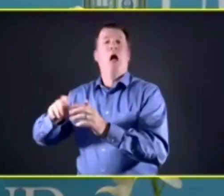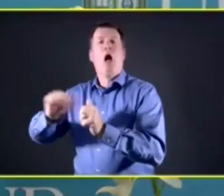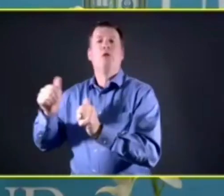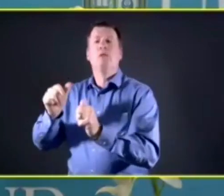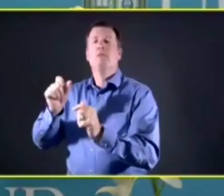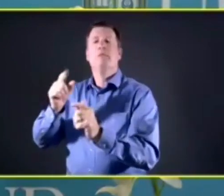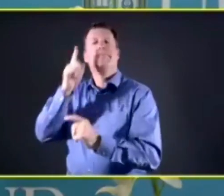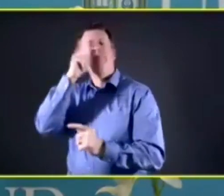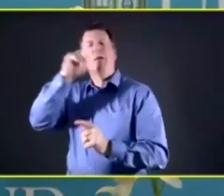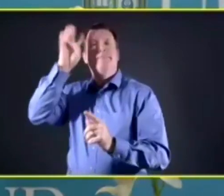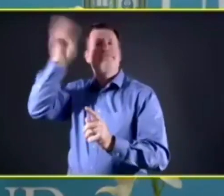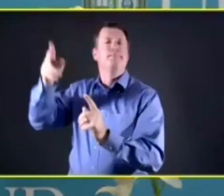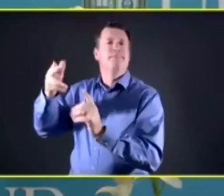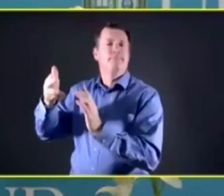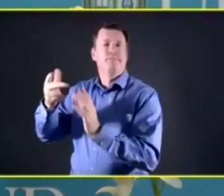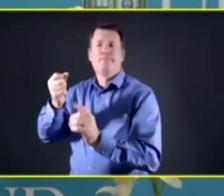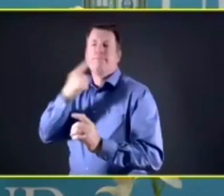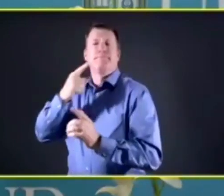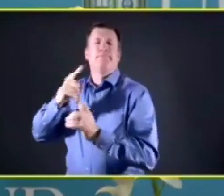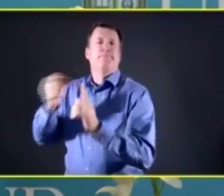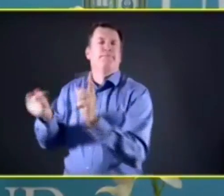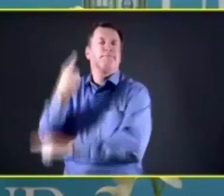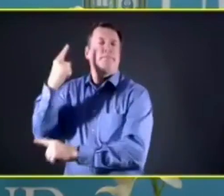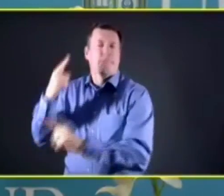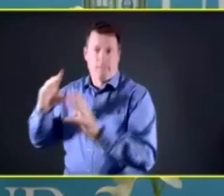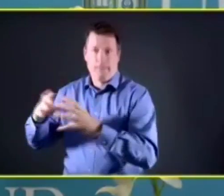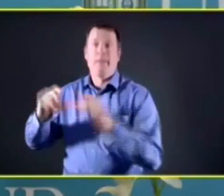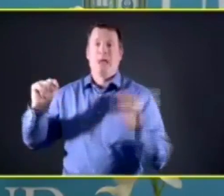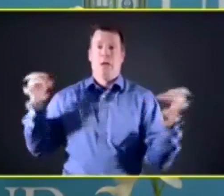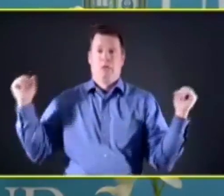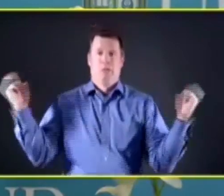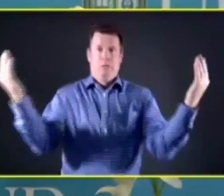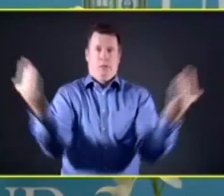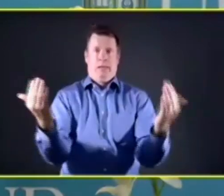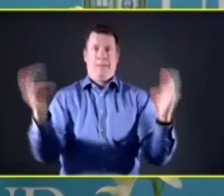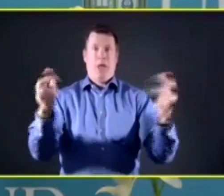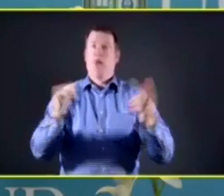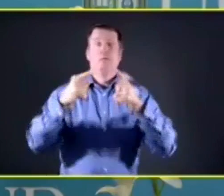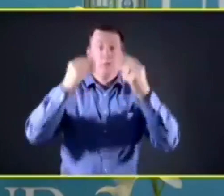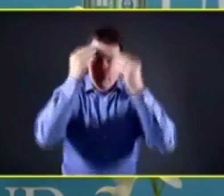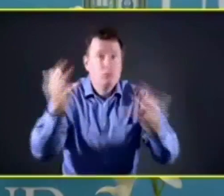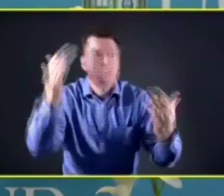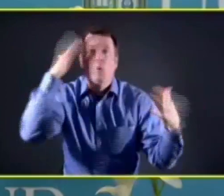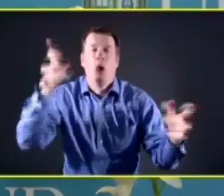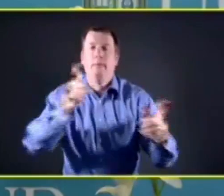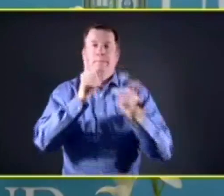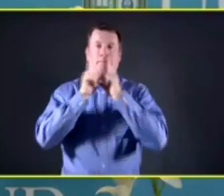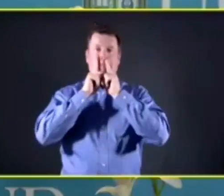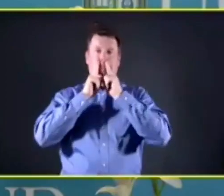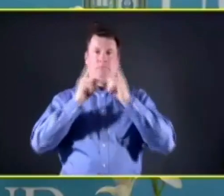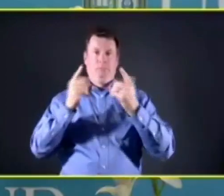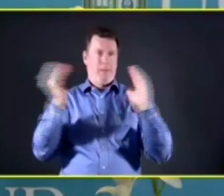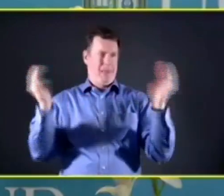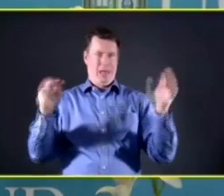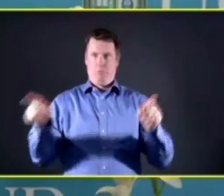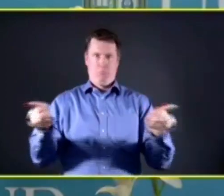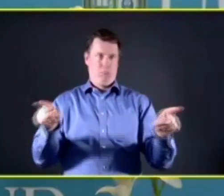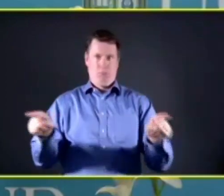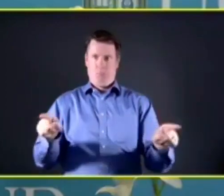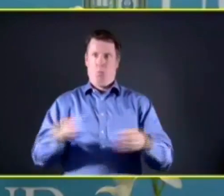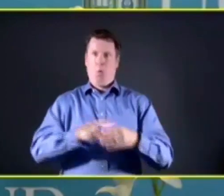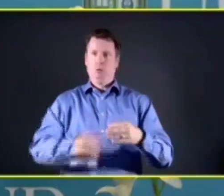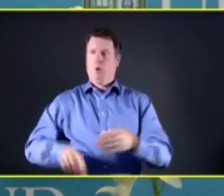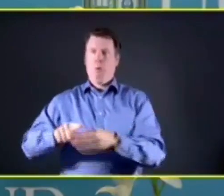results and we unblind it and say, oh, people did better, worse, or no different if they got the treatment,